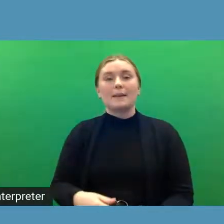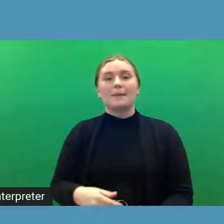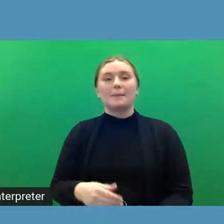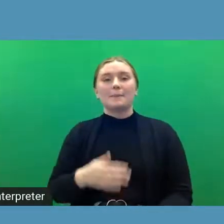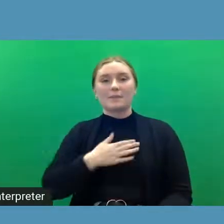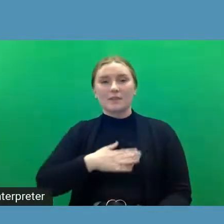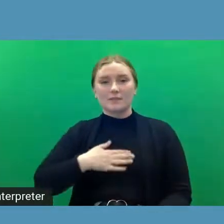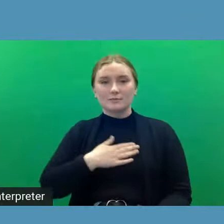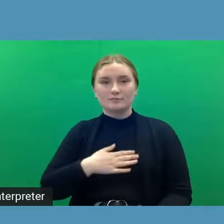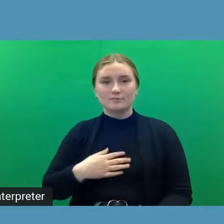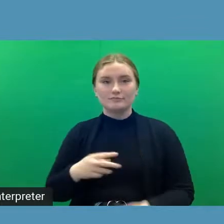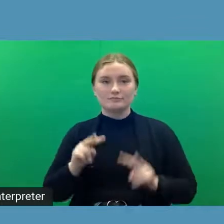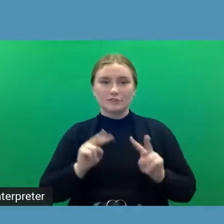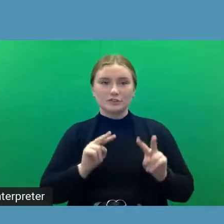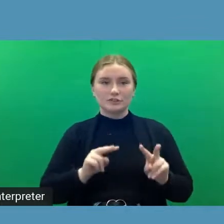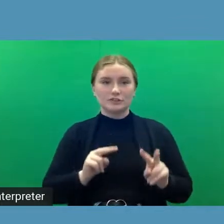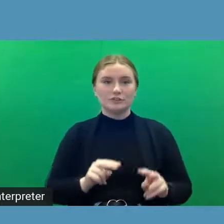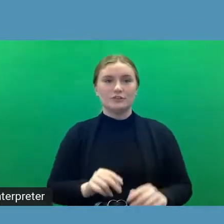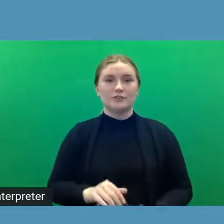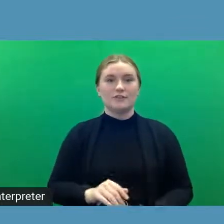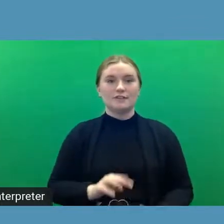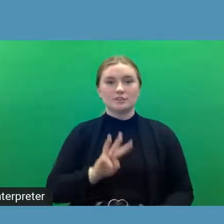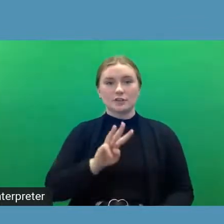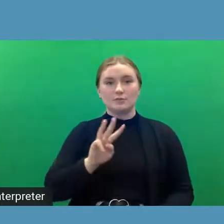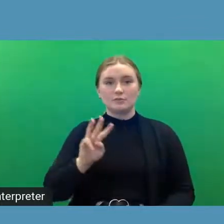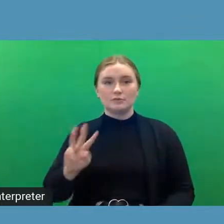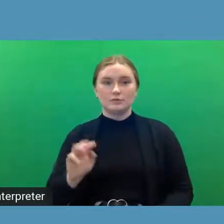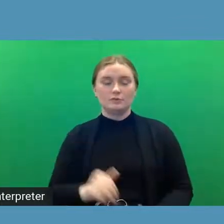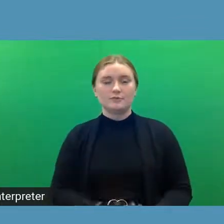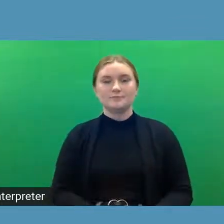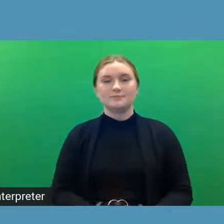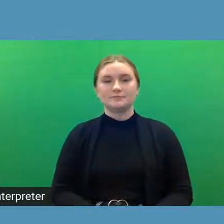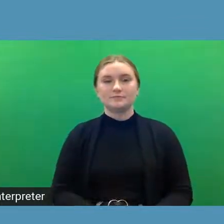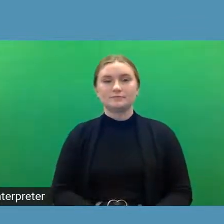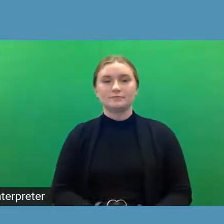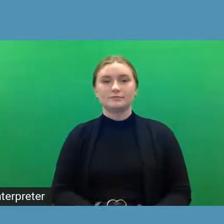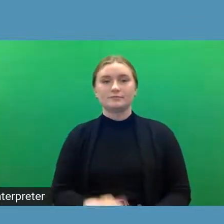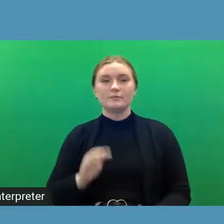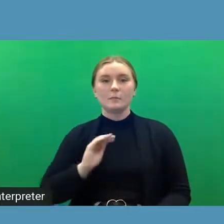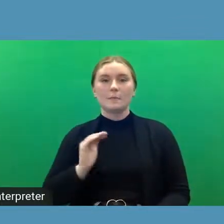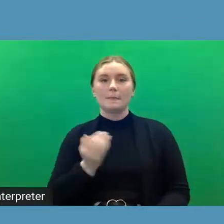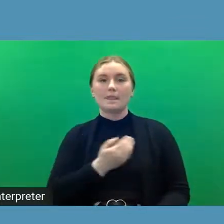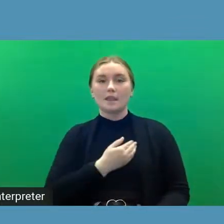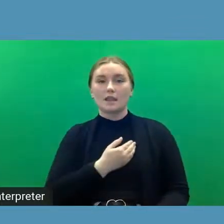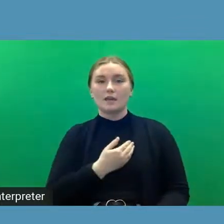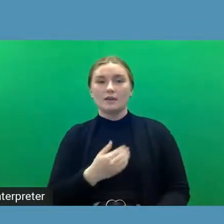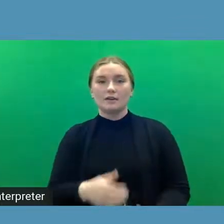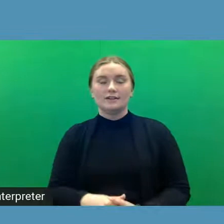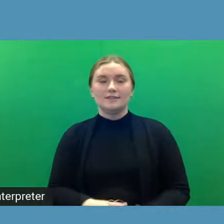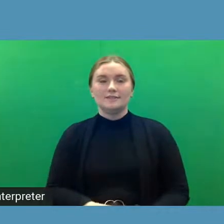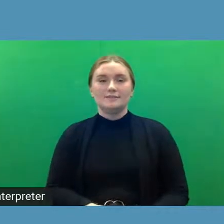create a login, and post your questions. A member of the community or one of our fabulous student